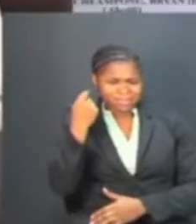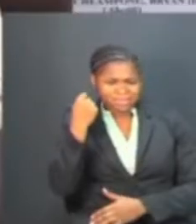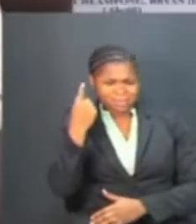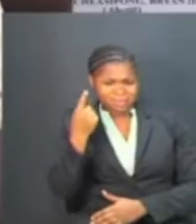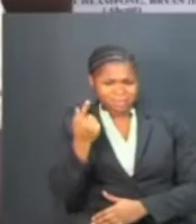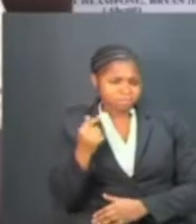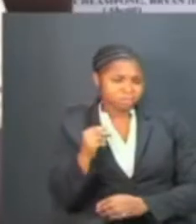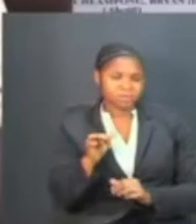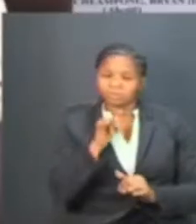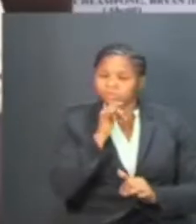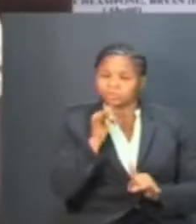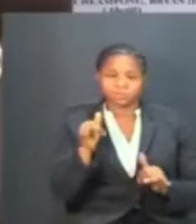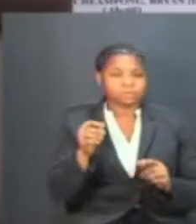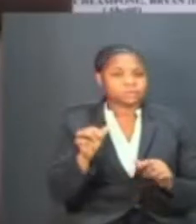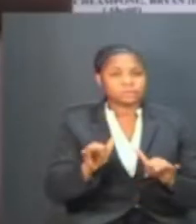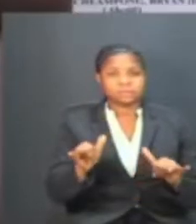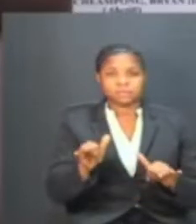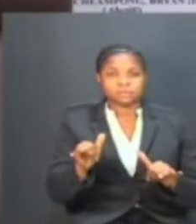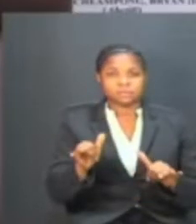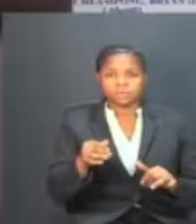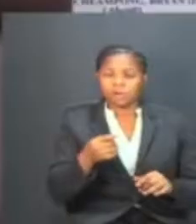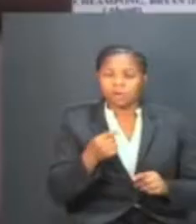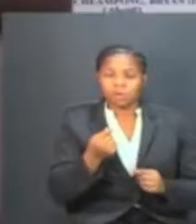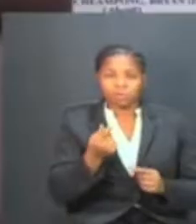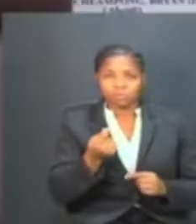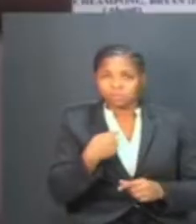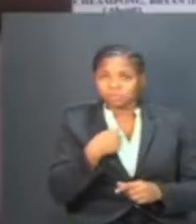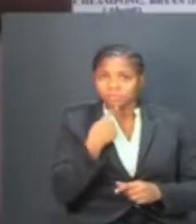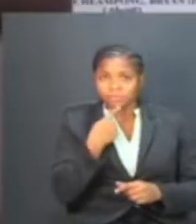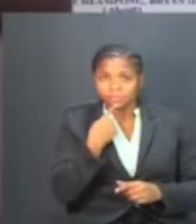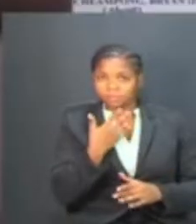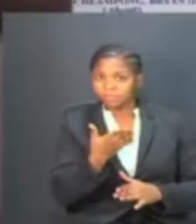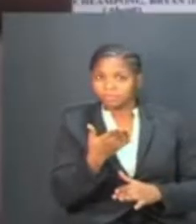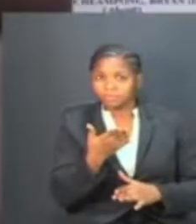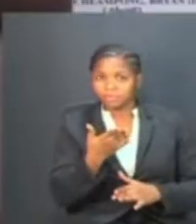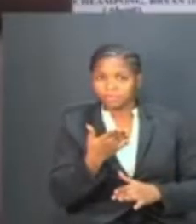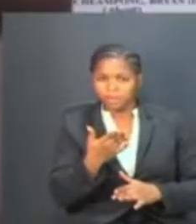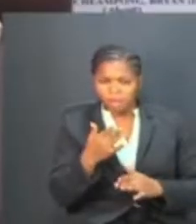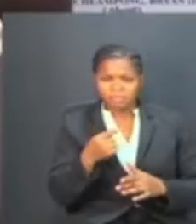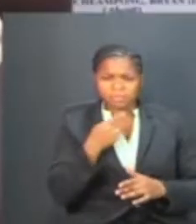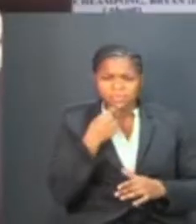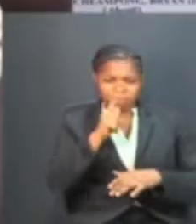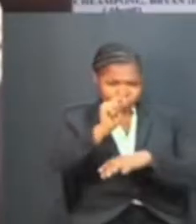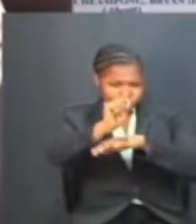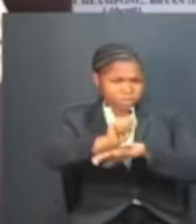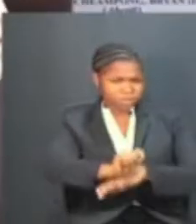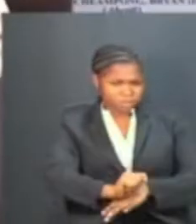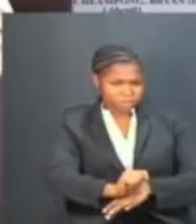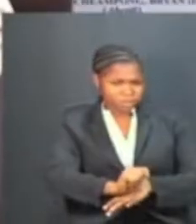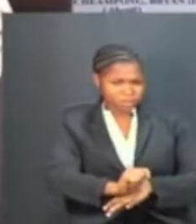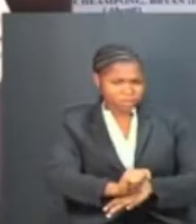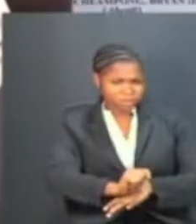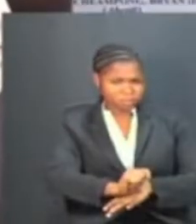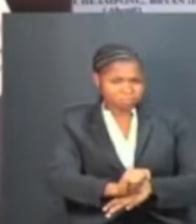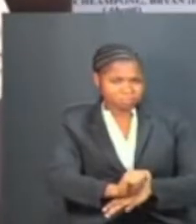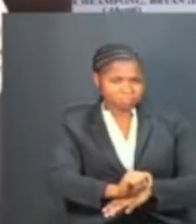I said that traditionally what Honorable Ladi is wearing,